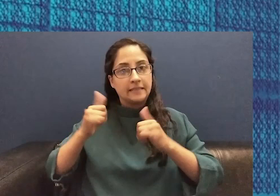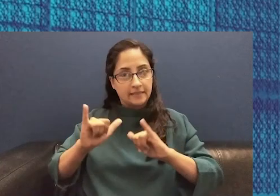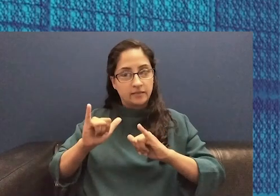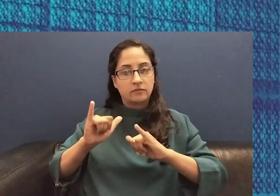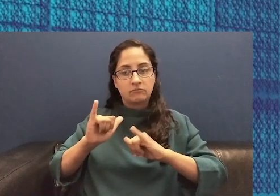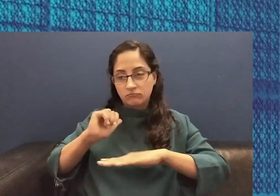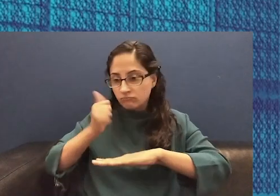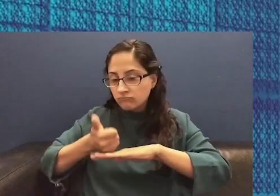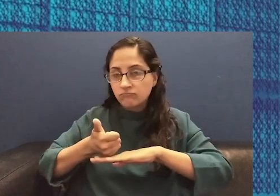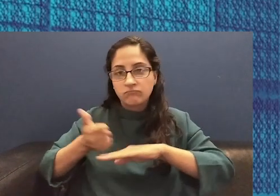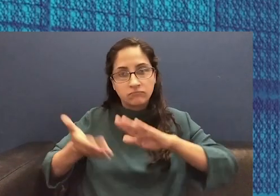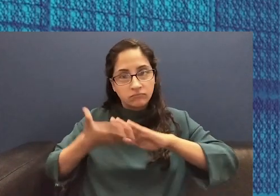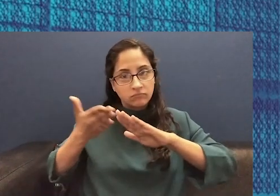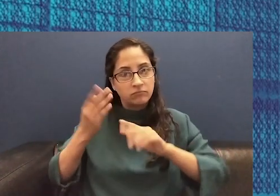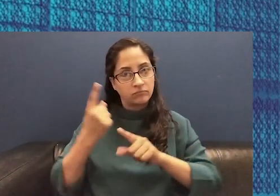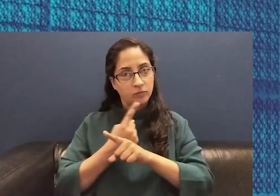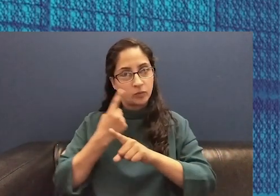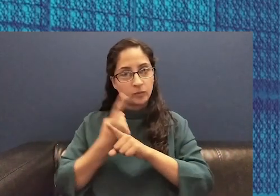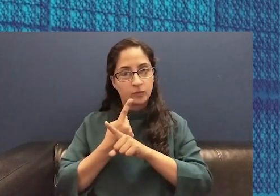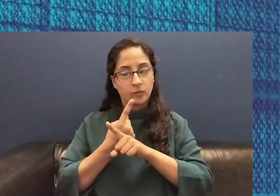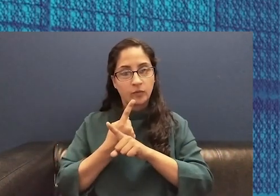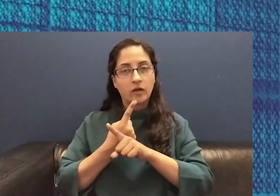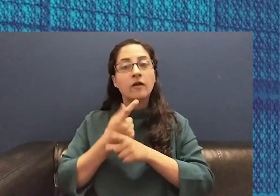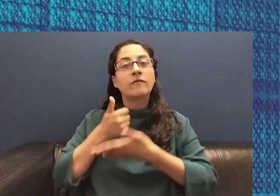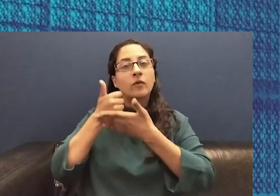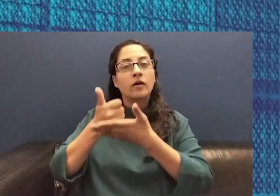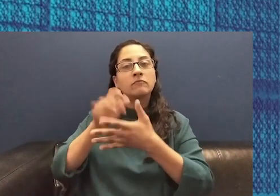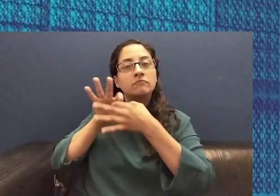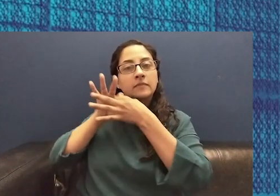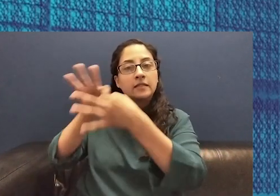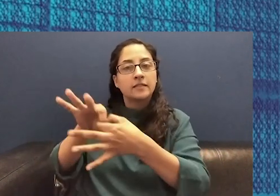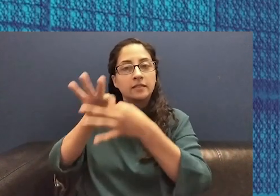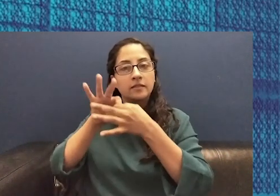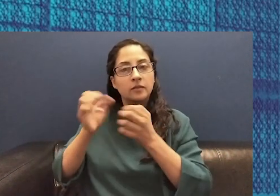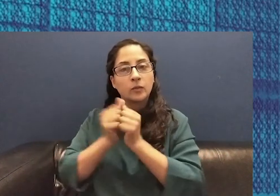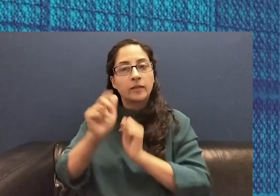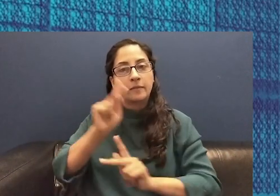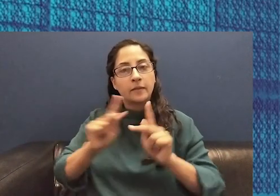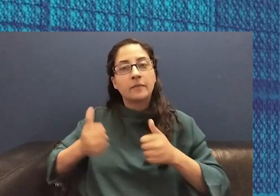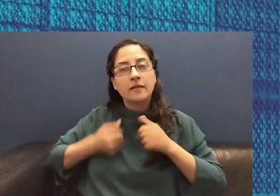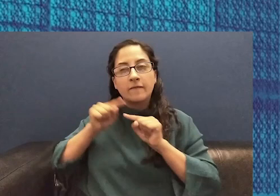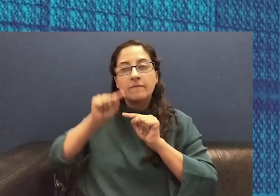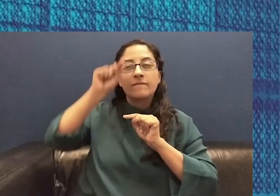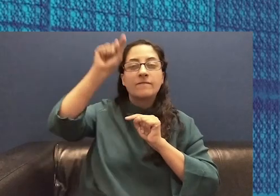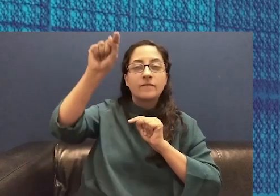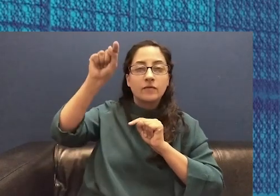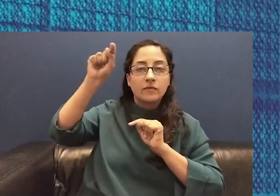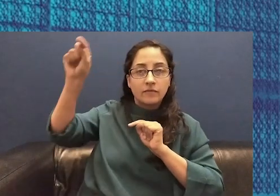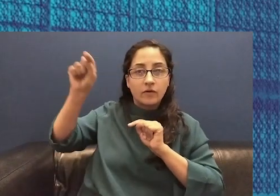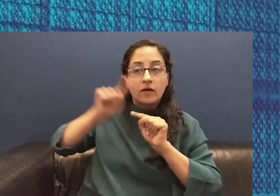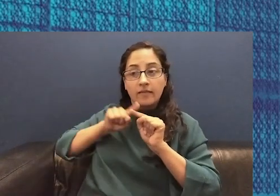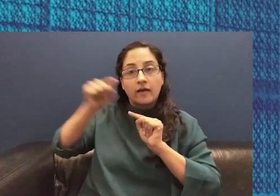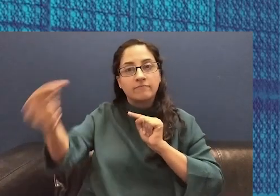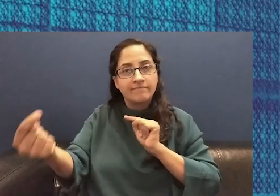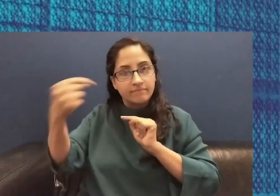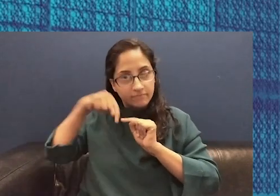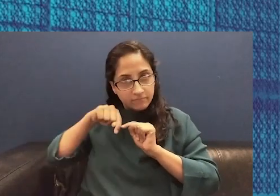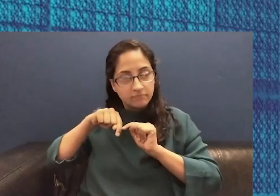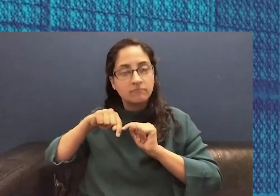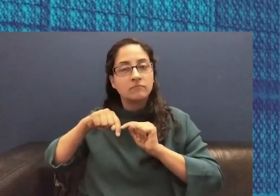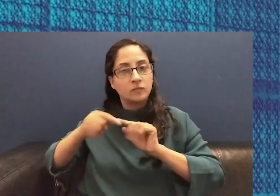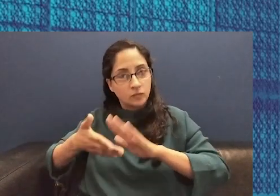the support that the AKDN has for women in Afghanistan. This is a